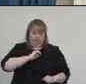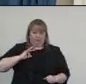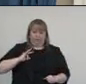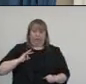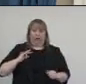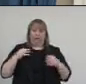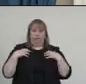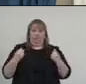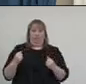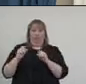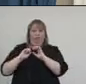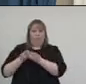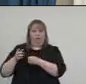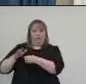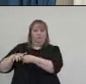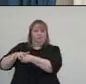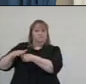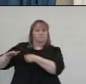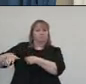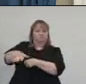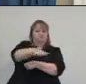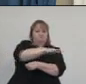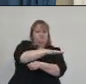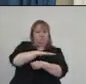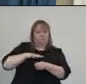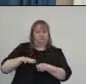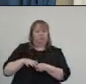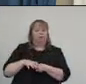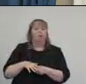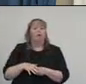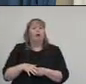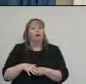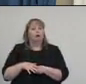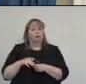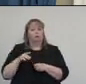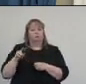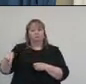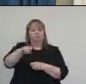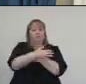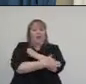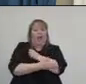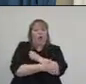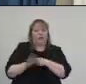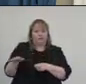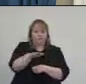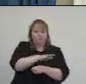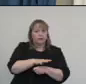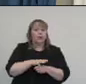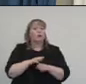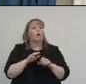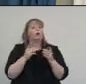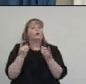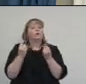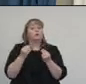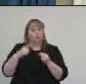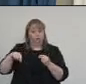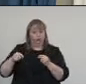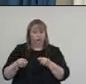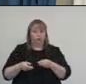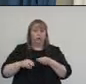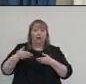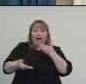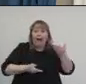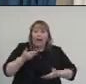of the progress that we have made. We'll be working with the counties and public health authorities to address the immediate and expanded workforce